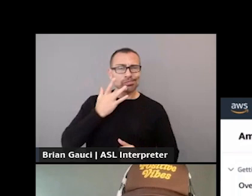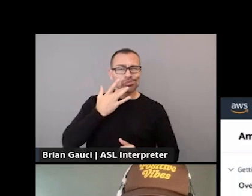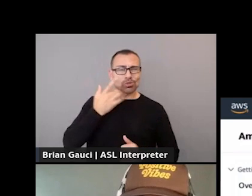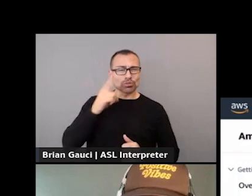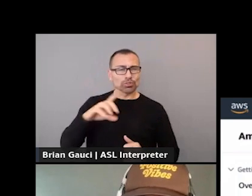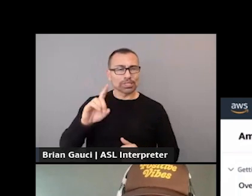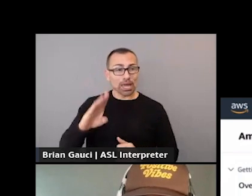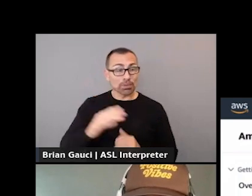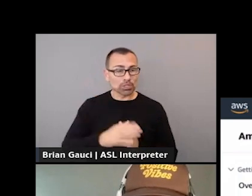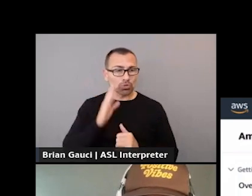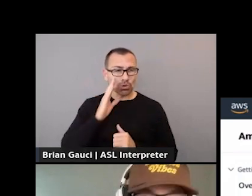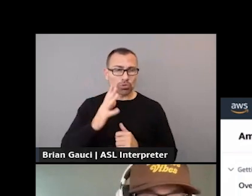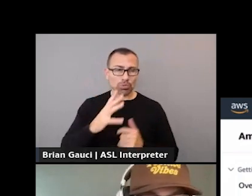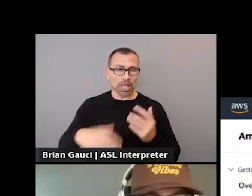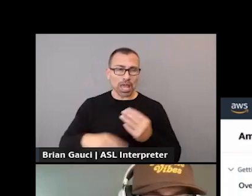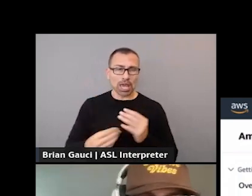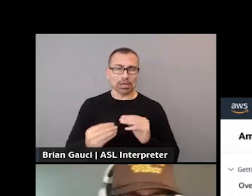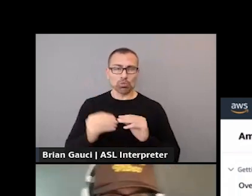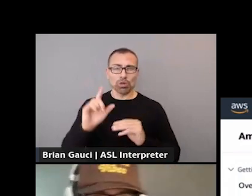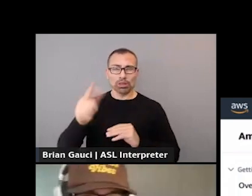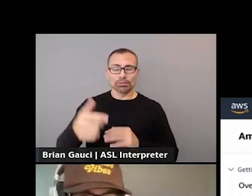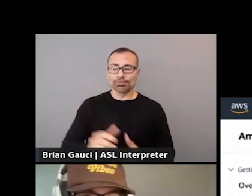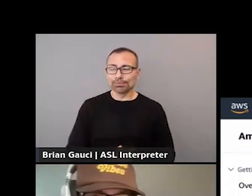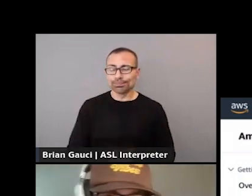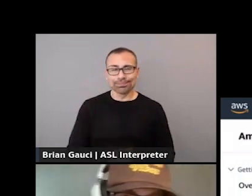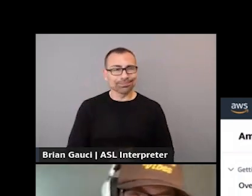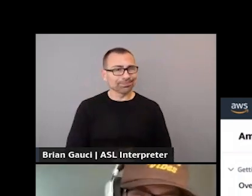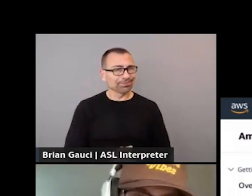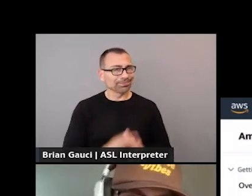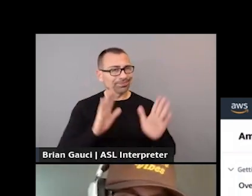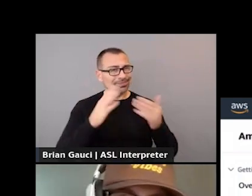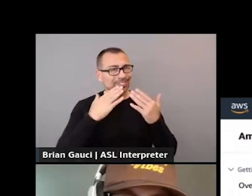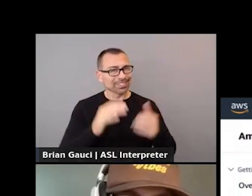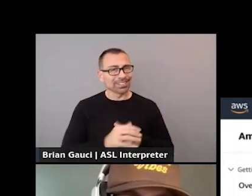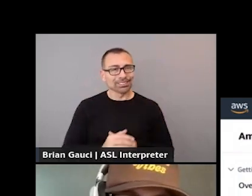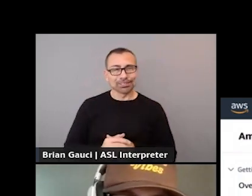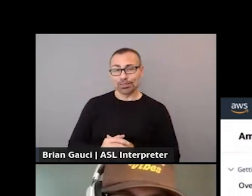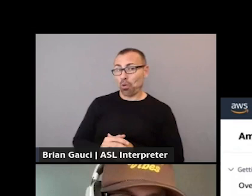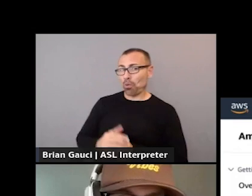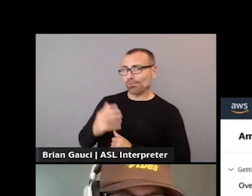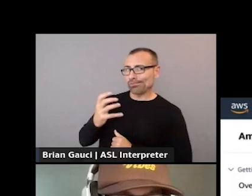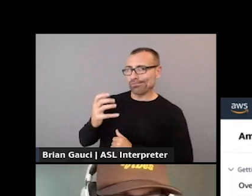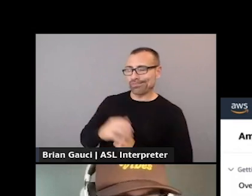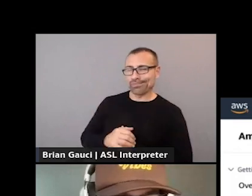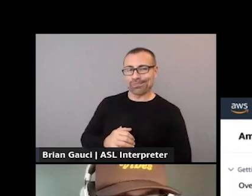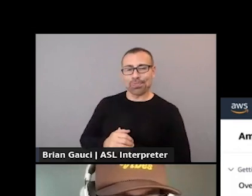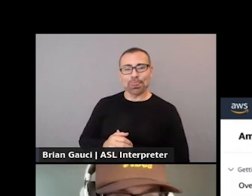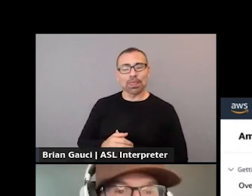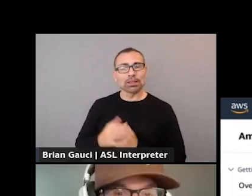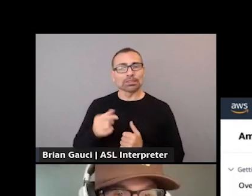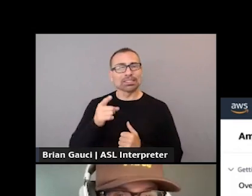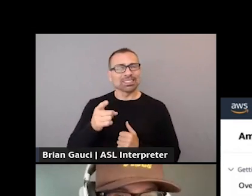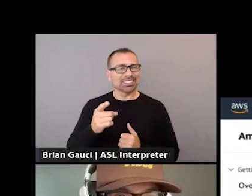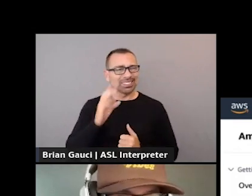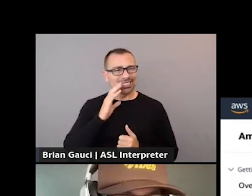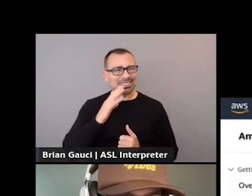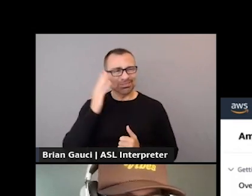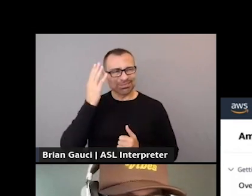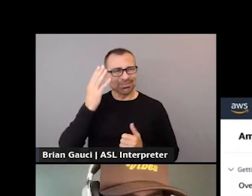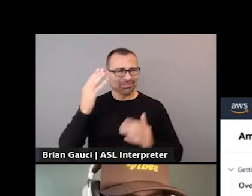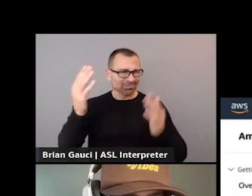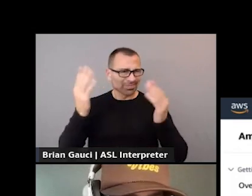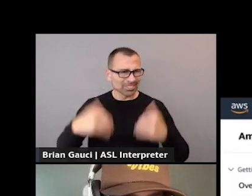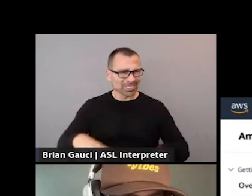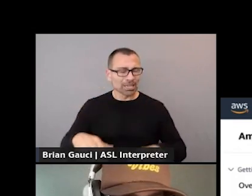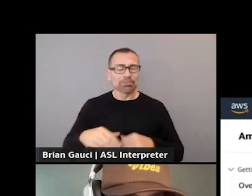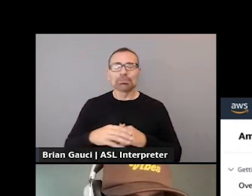will be expanding on that as well. Great, thanks. Awesome. So I will skip this, but if you have an